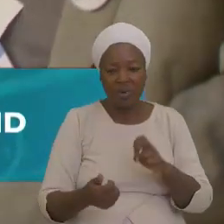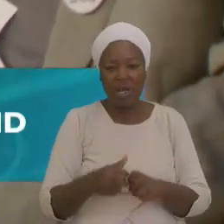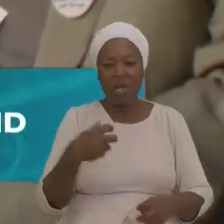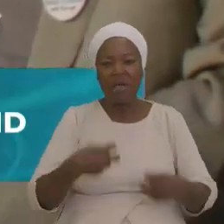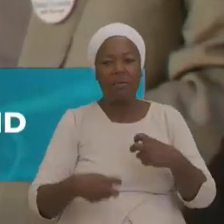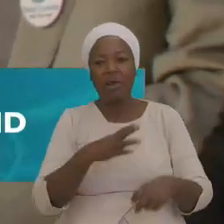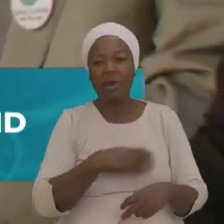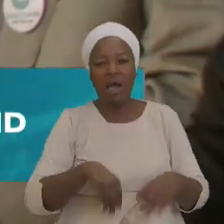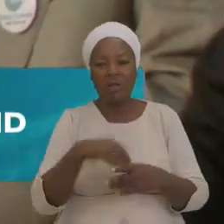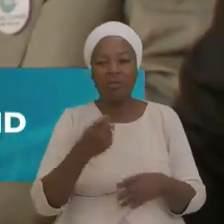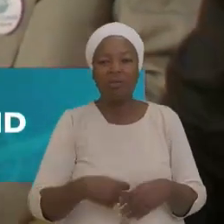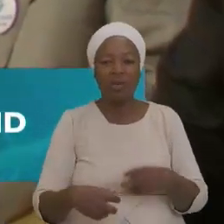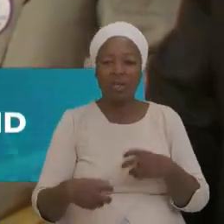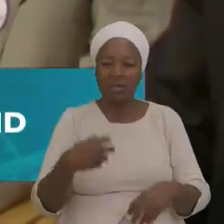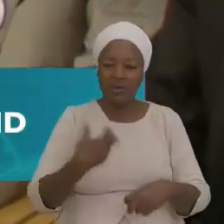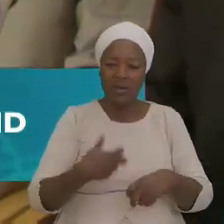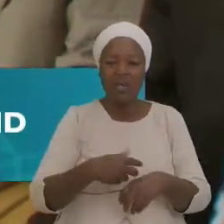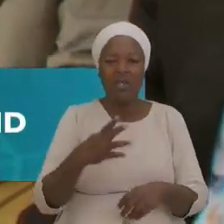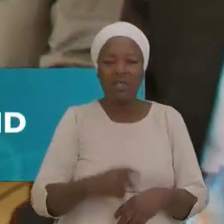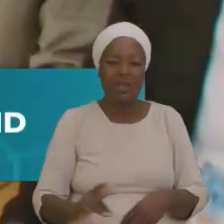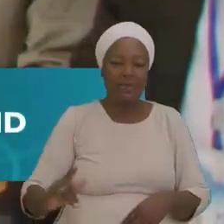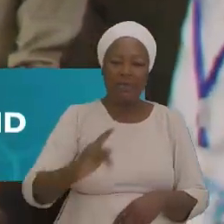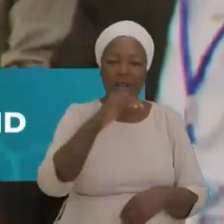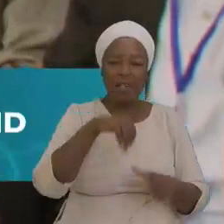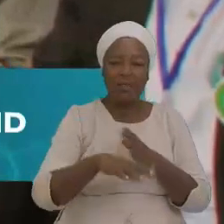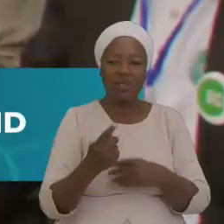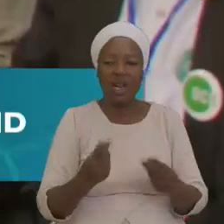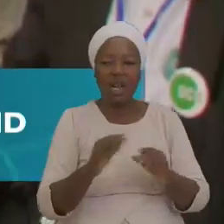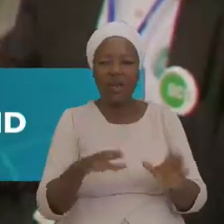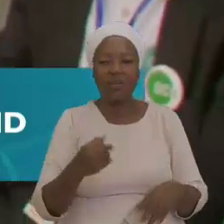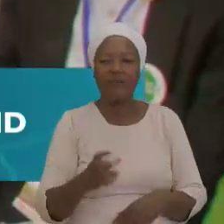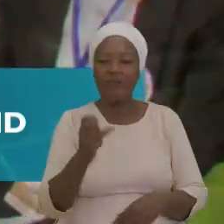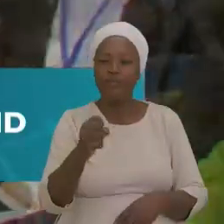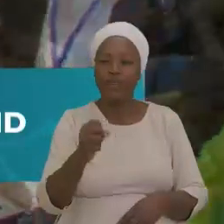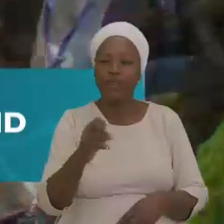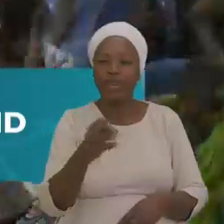flight into the land of milk and honey.